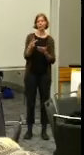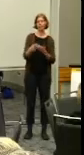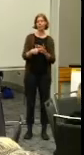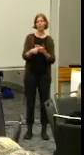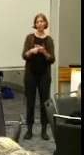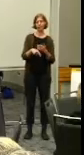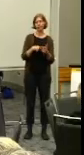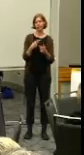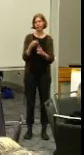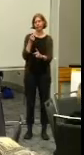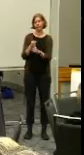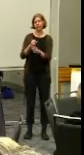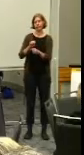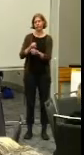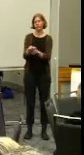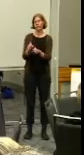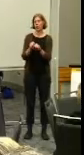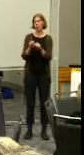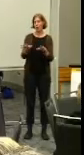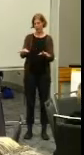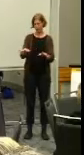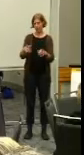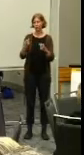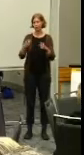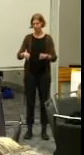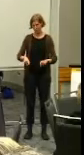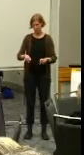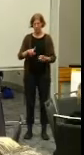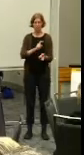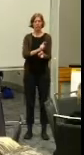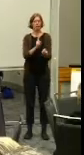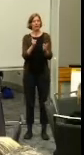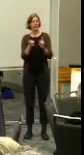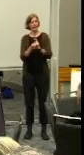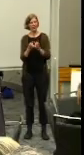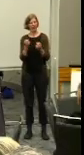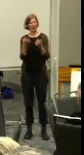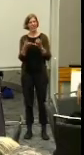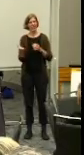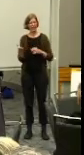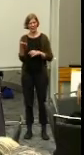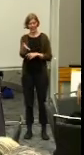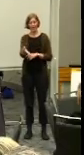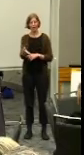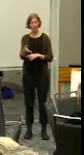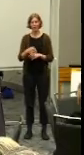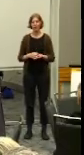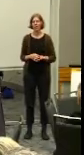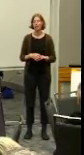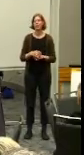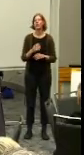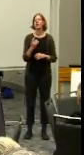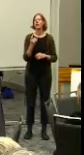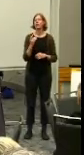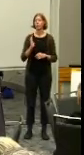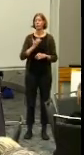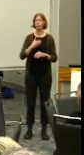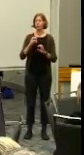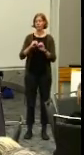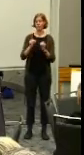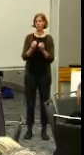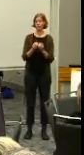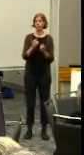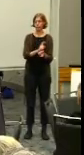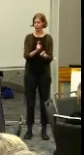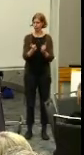does its thing and changes the paradigm along the corridor. So we become very much an organisation that's helping